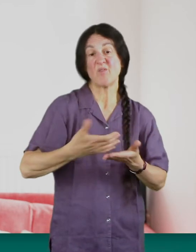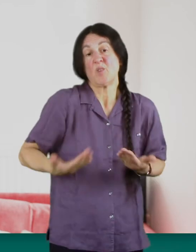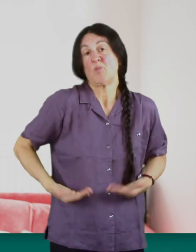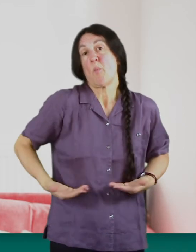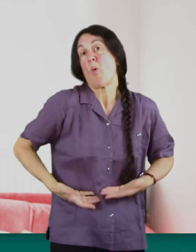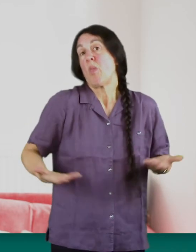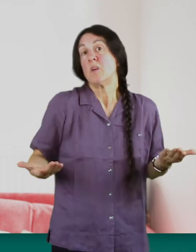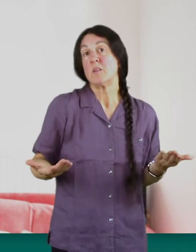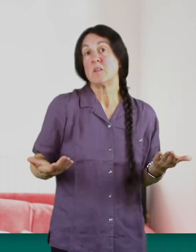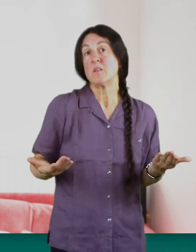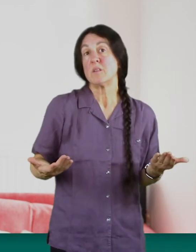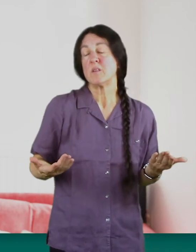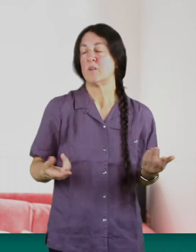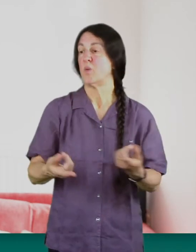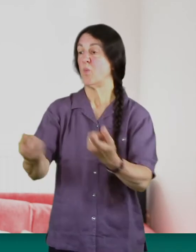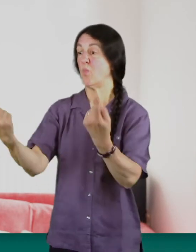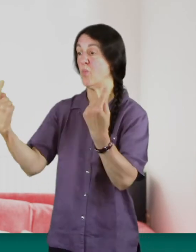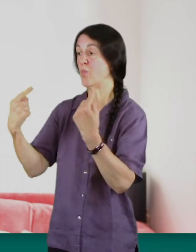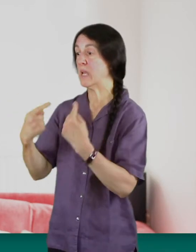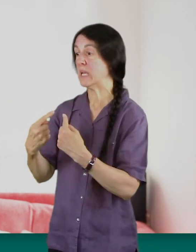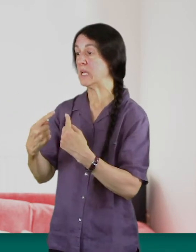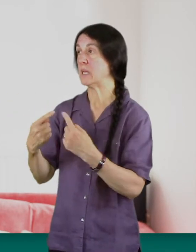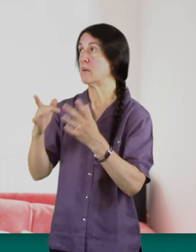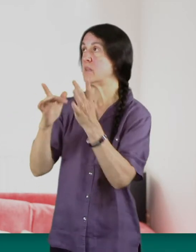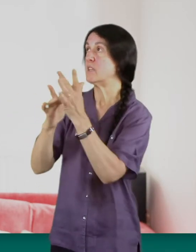We didn't even realise who he was.